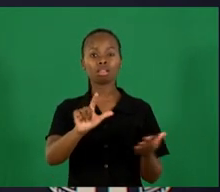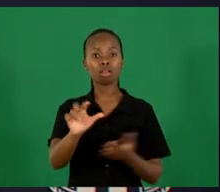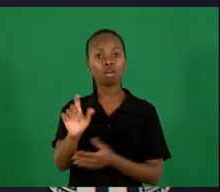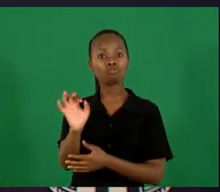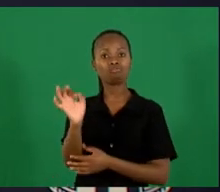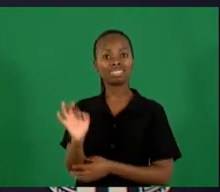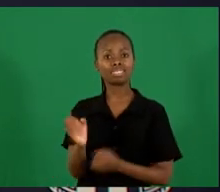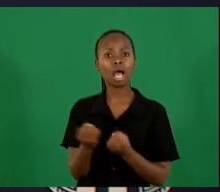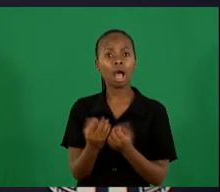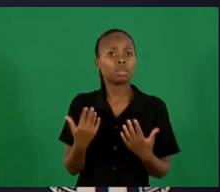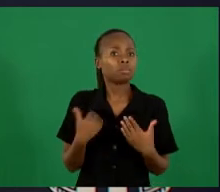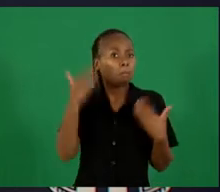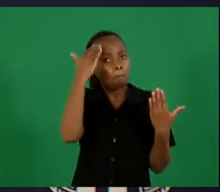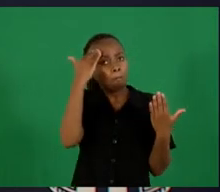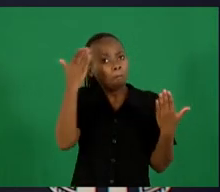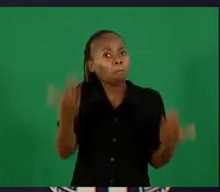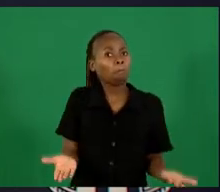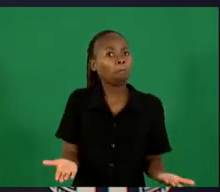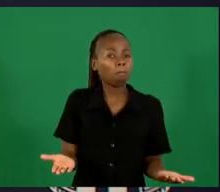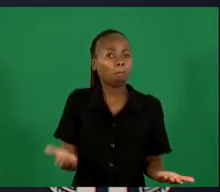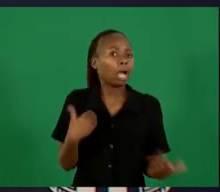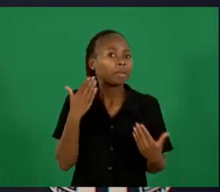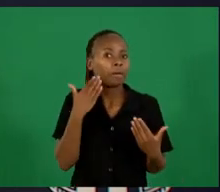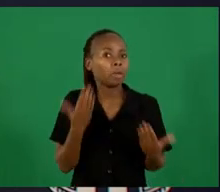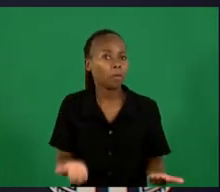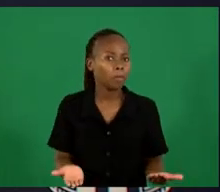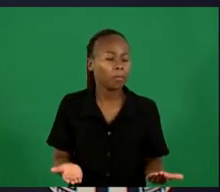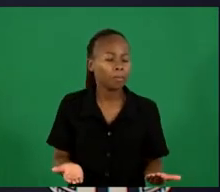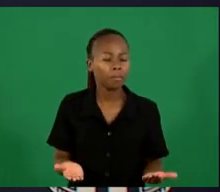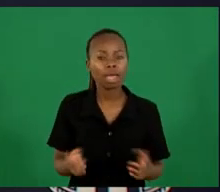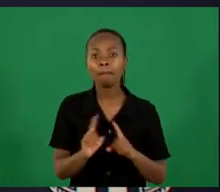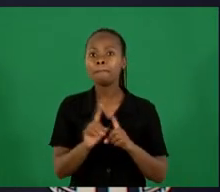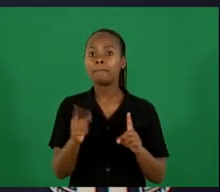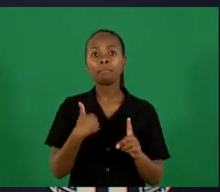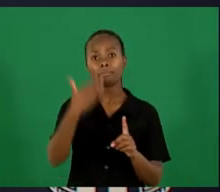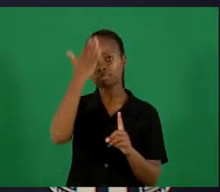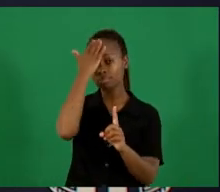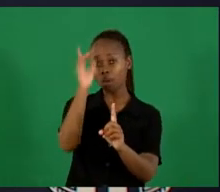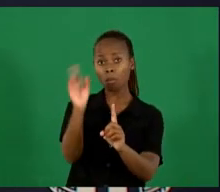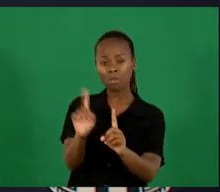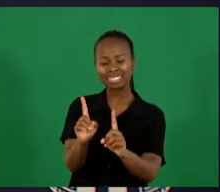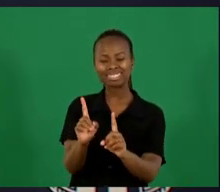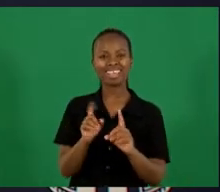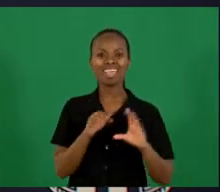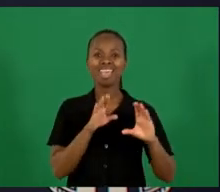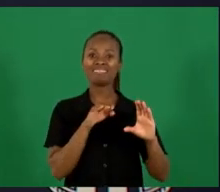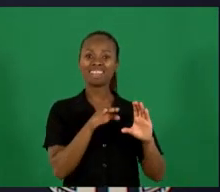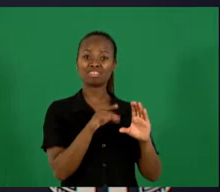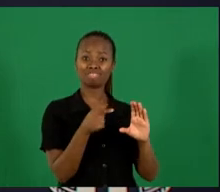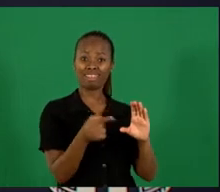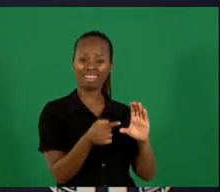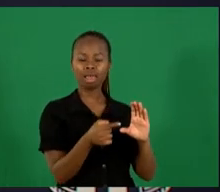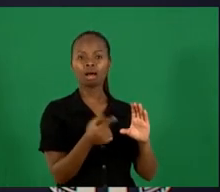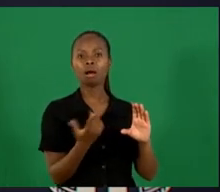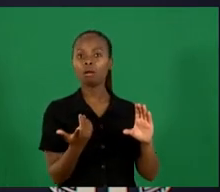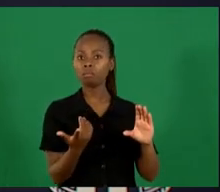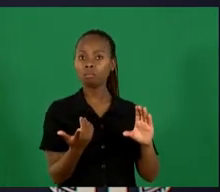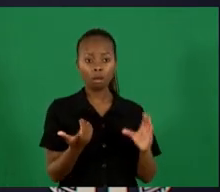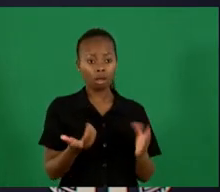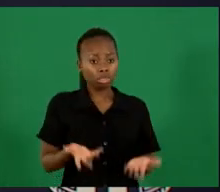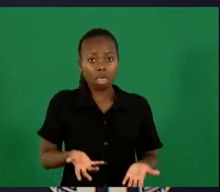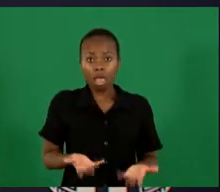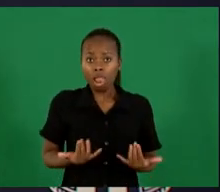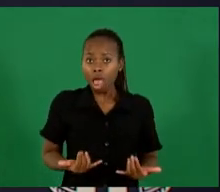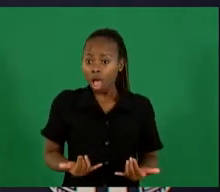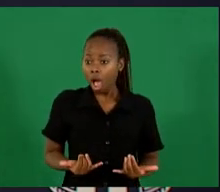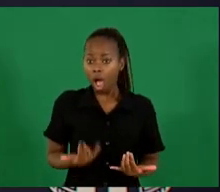rate would be. What we do know is that inflation is here. Inflation is a problem.